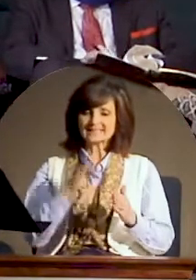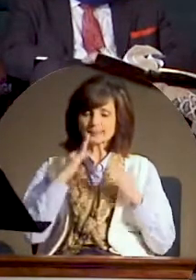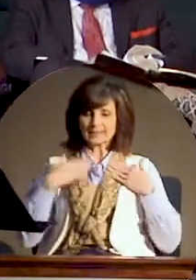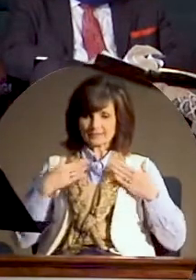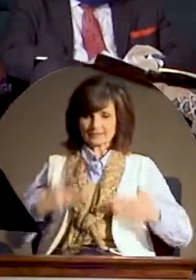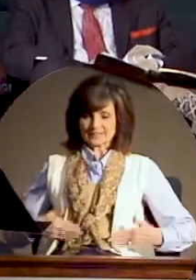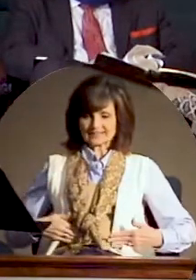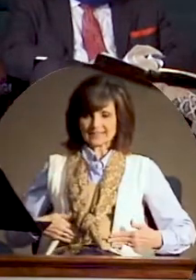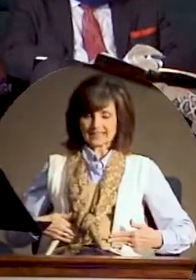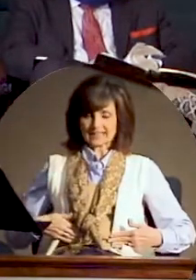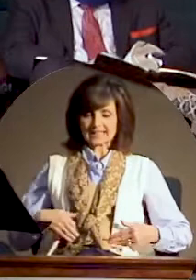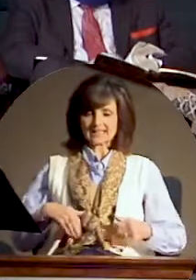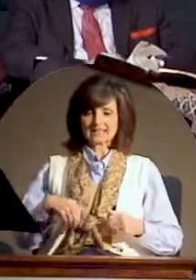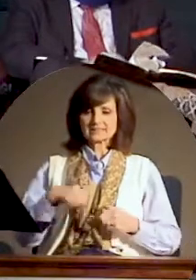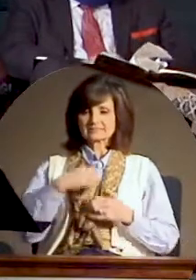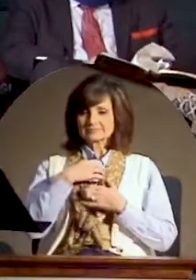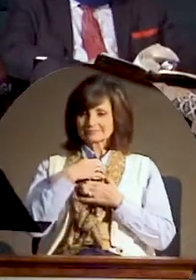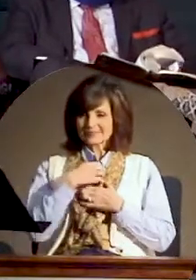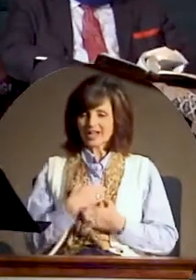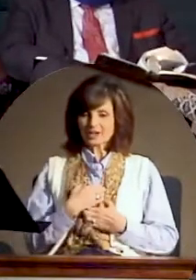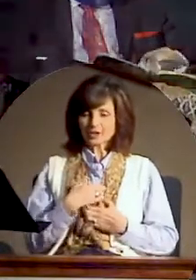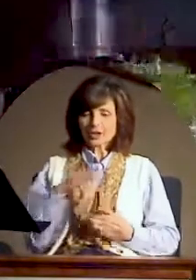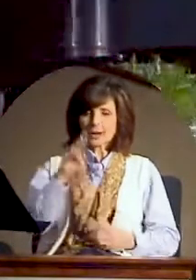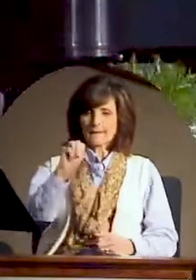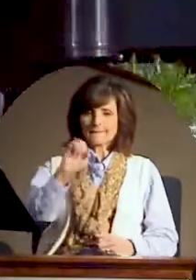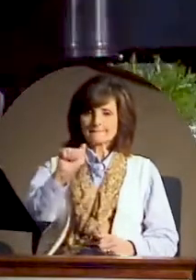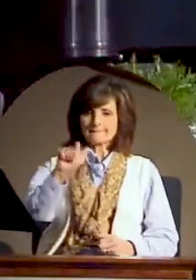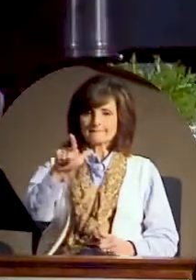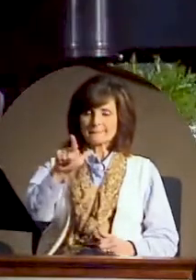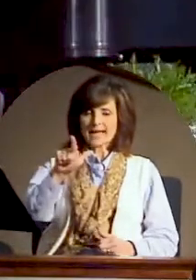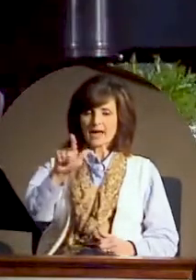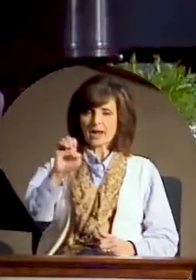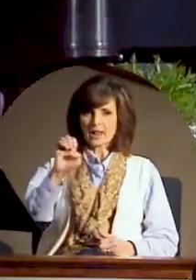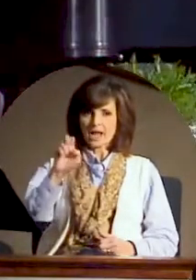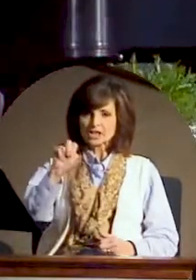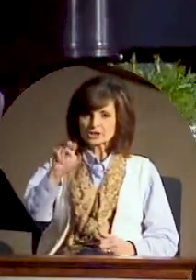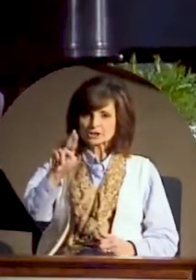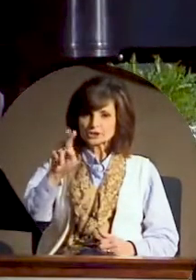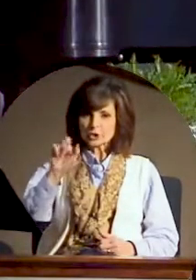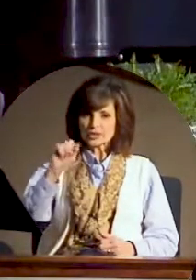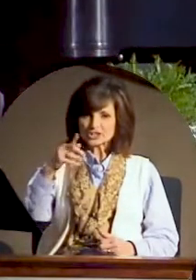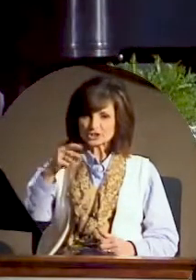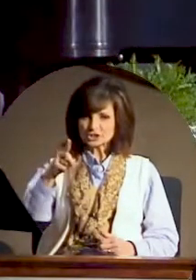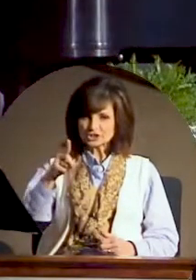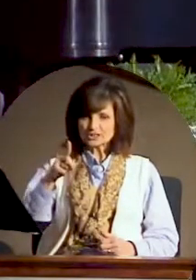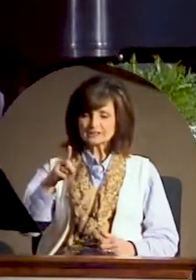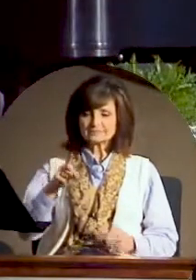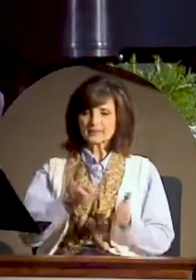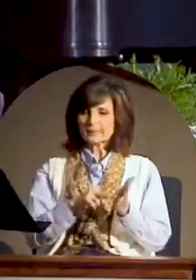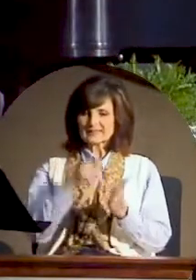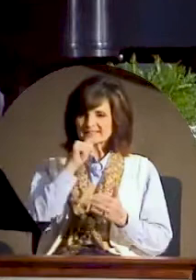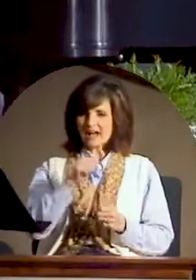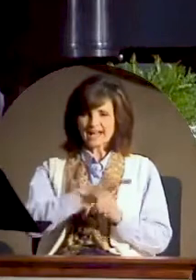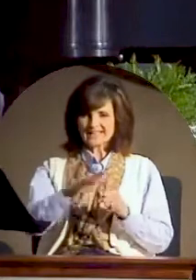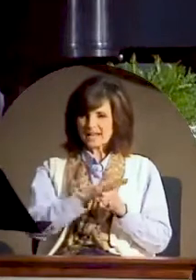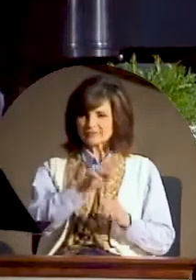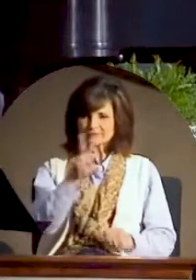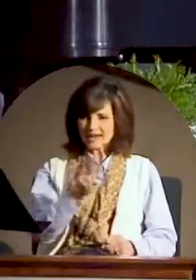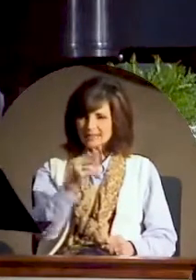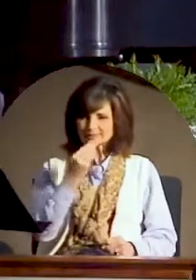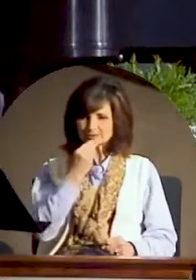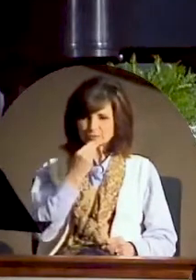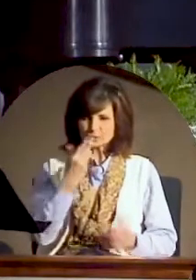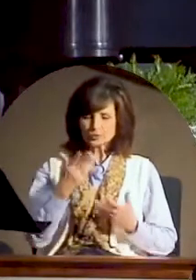physically malnourished. You can look them up. They're on the internet. But if you're not taking enough food, here's some things that's wrong with you. I'm talking about